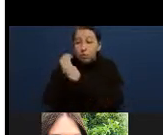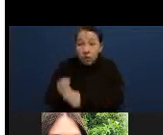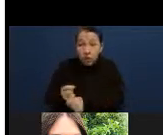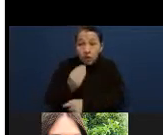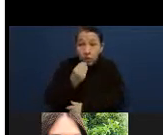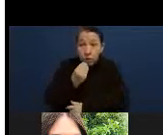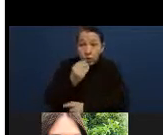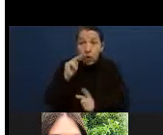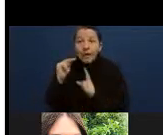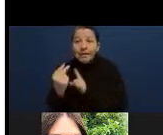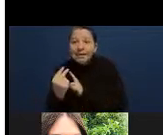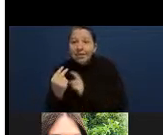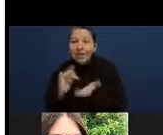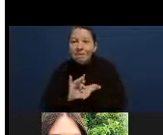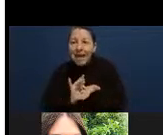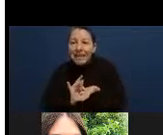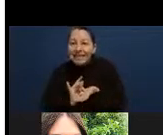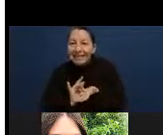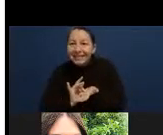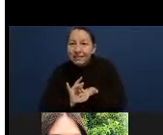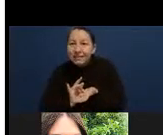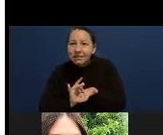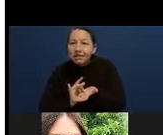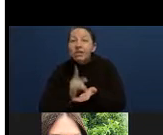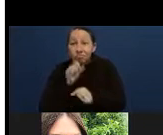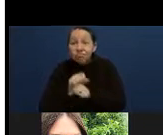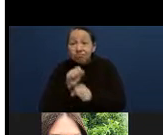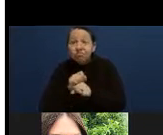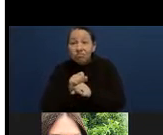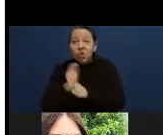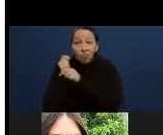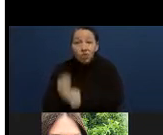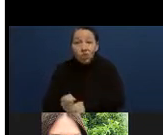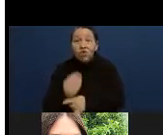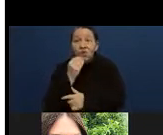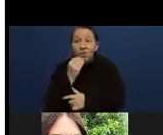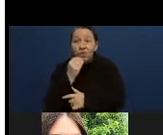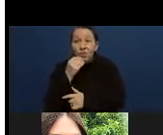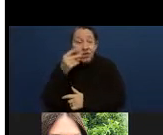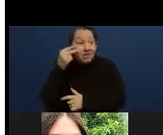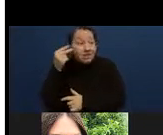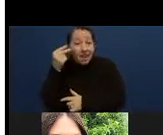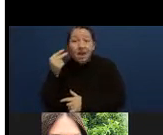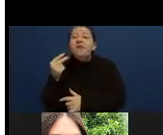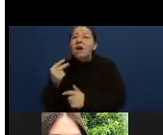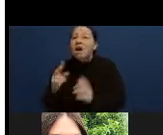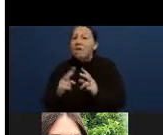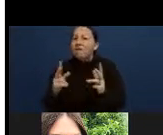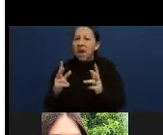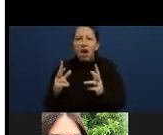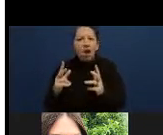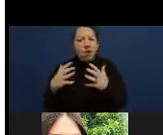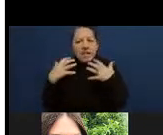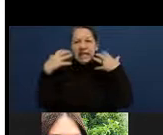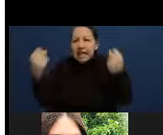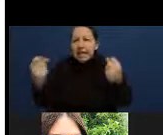much healing for our bodies and our minds. And the medicine that we make from it is something that